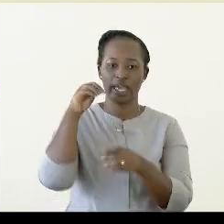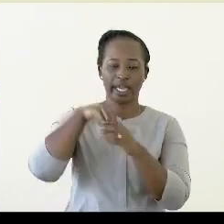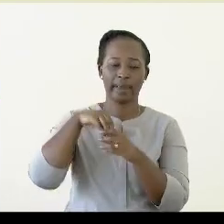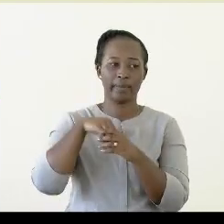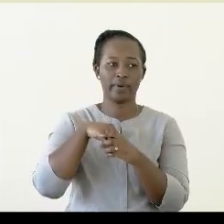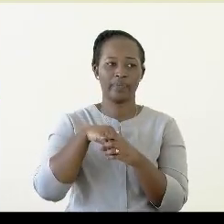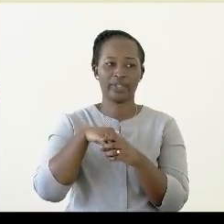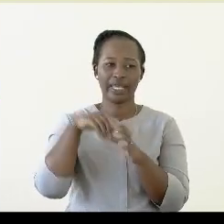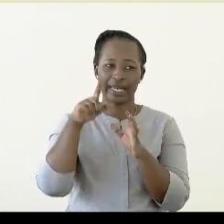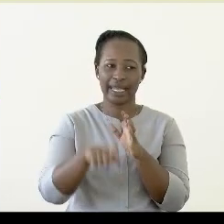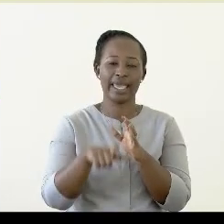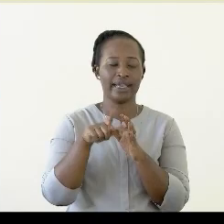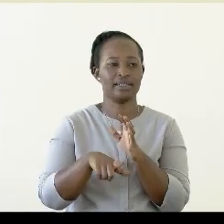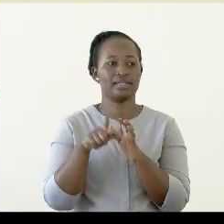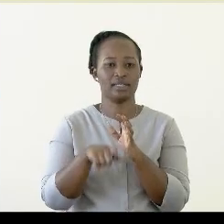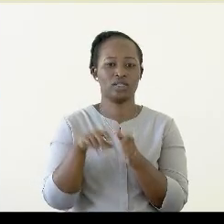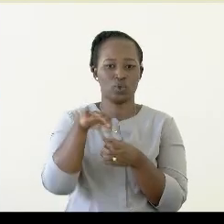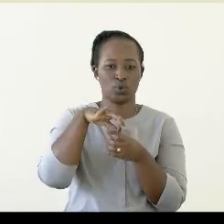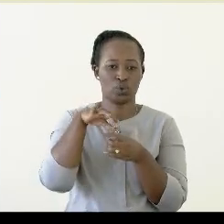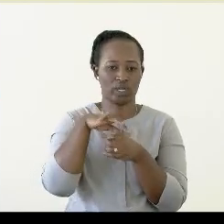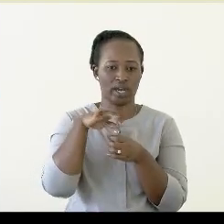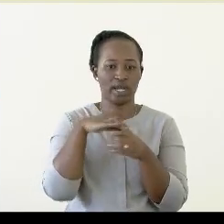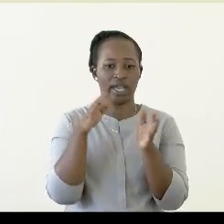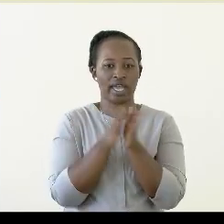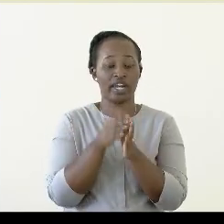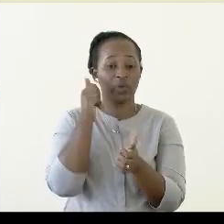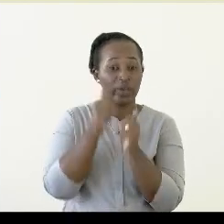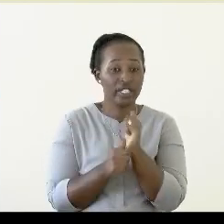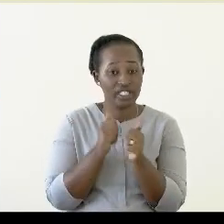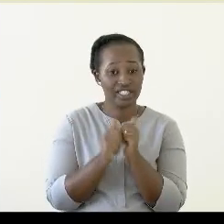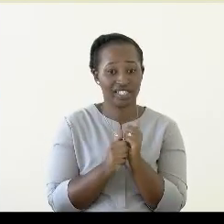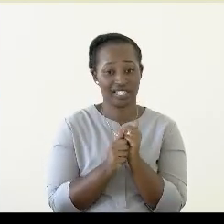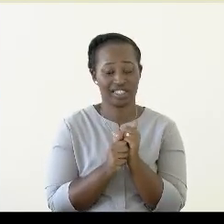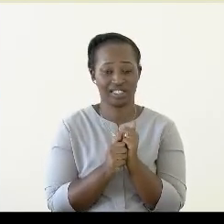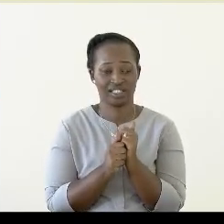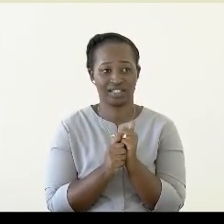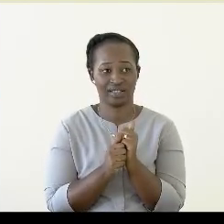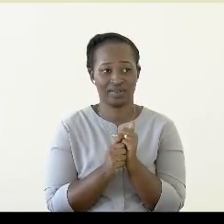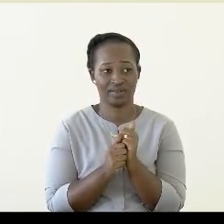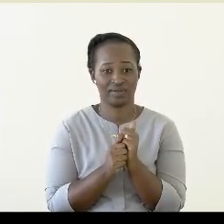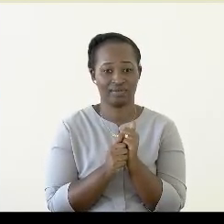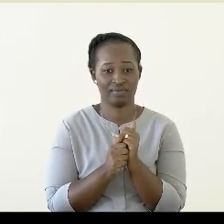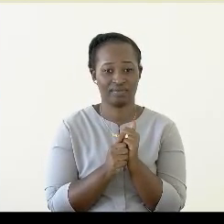contains less sugar. And which one is that?